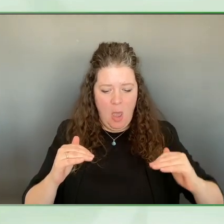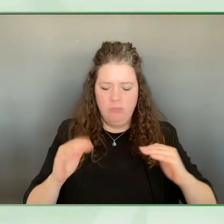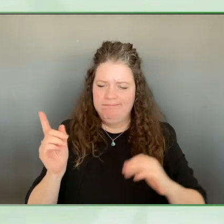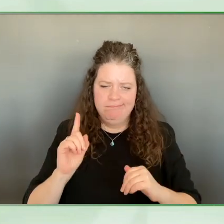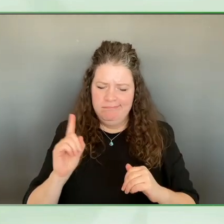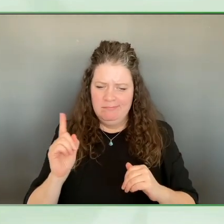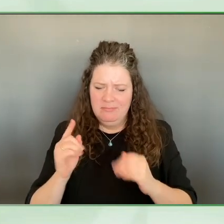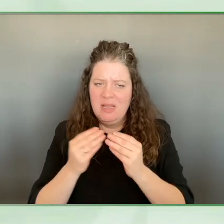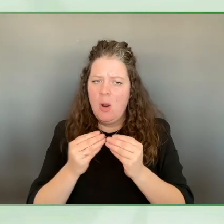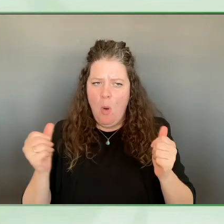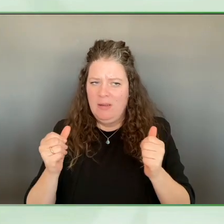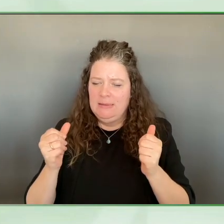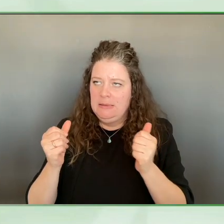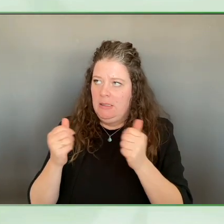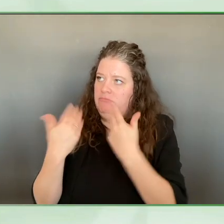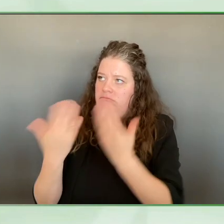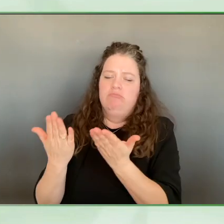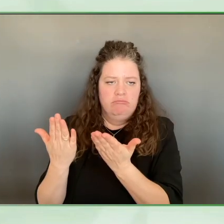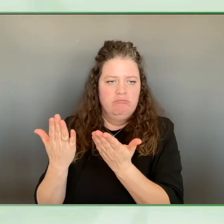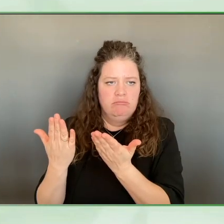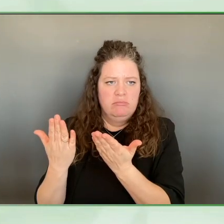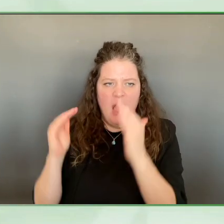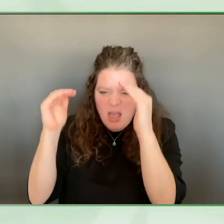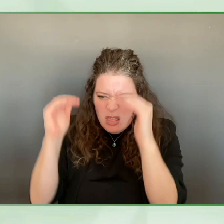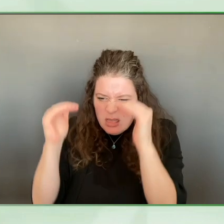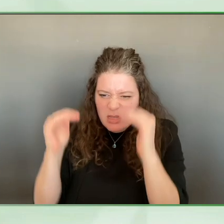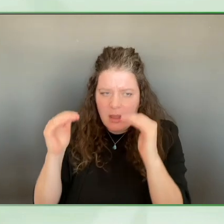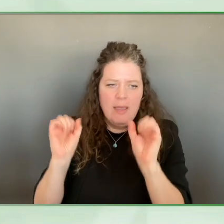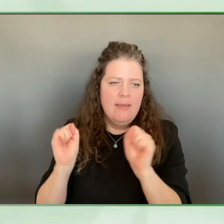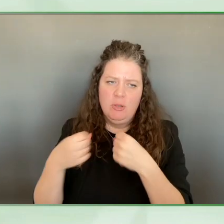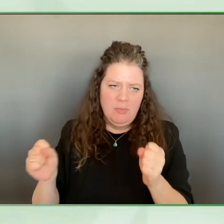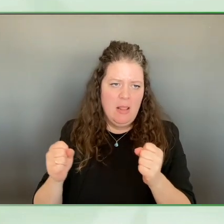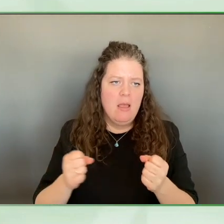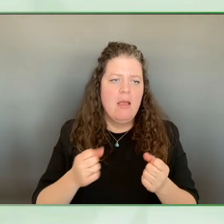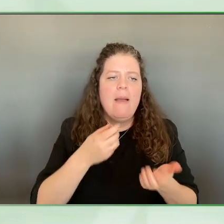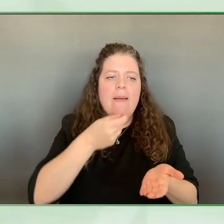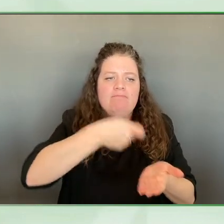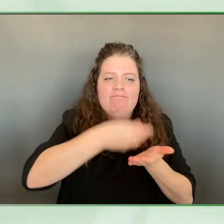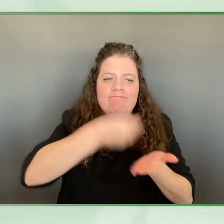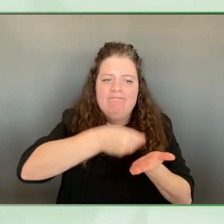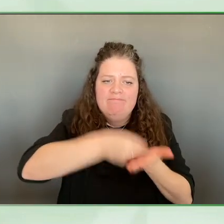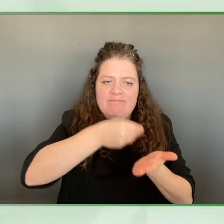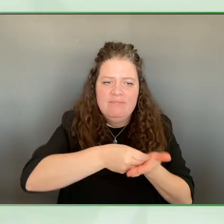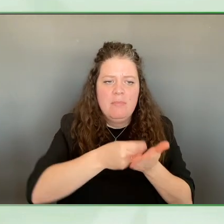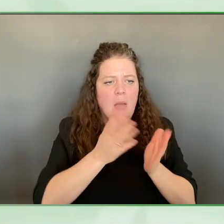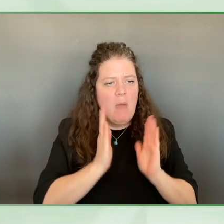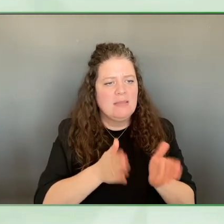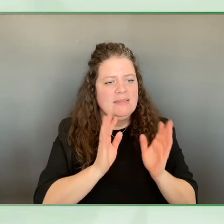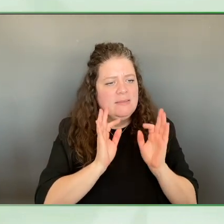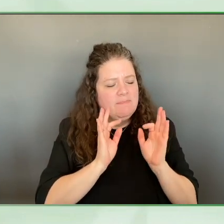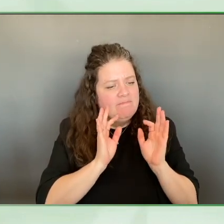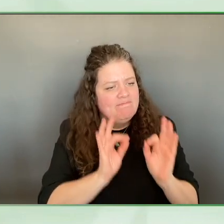is. How do you achieve low cost is by optimizing manufacturing, provisioning systems, procurement, and all of that. But